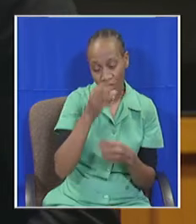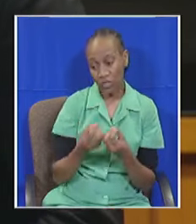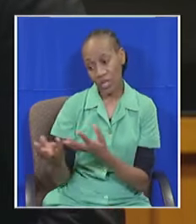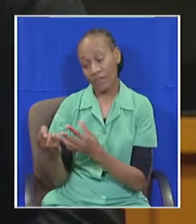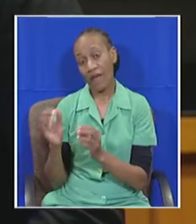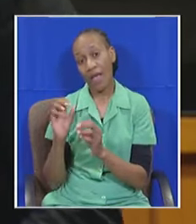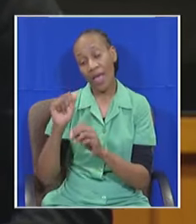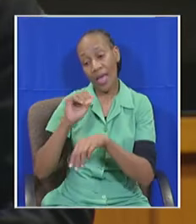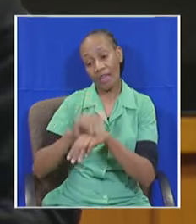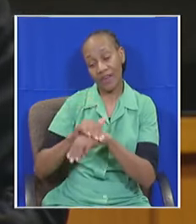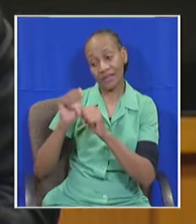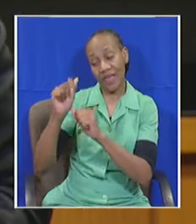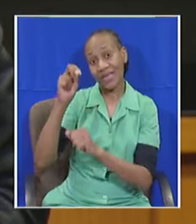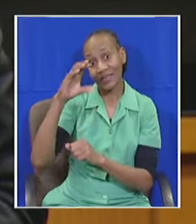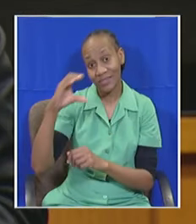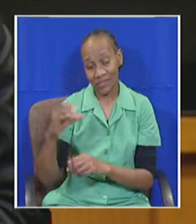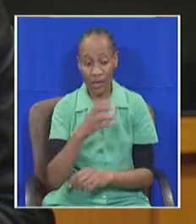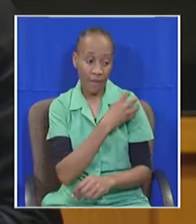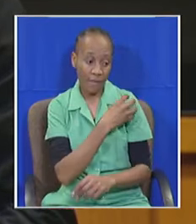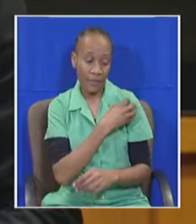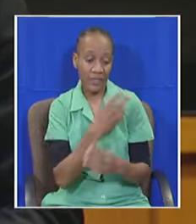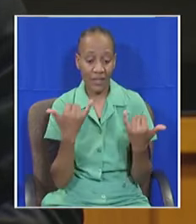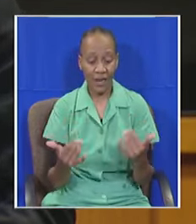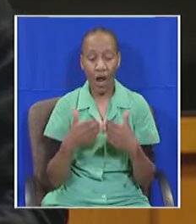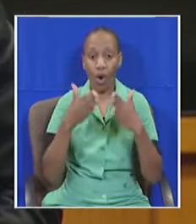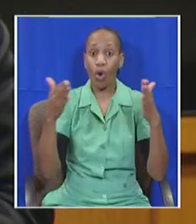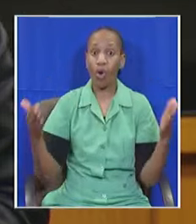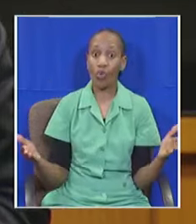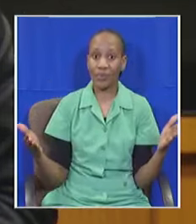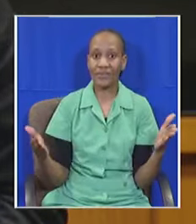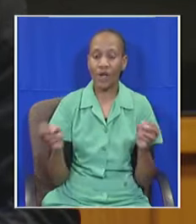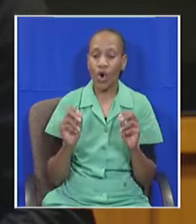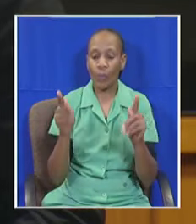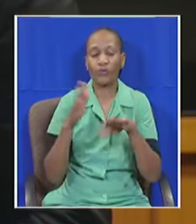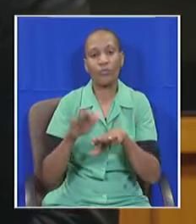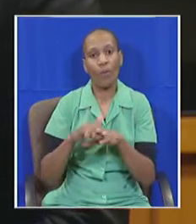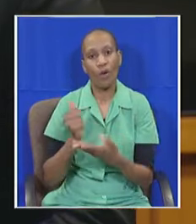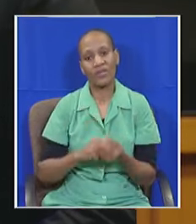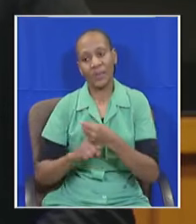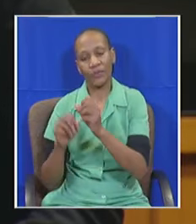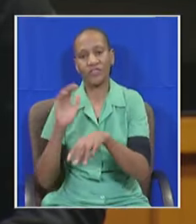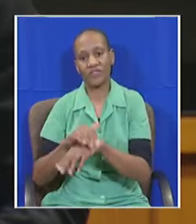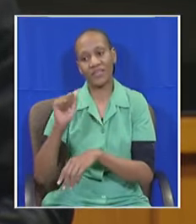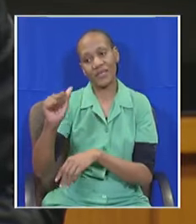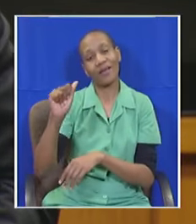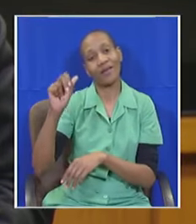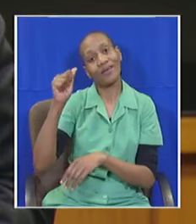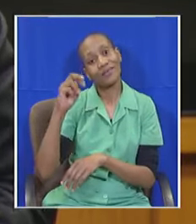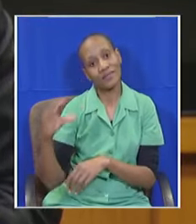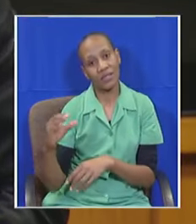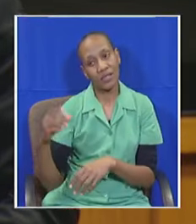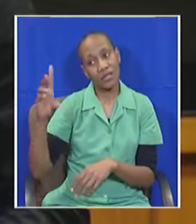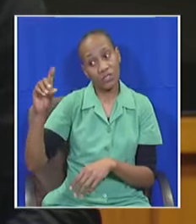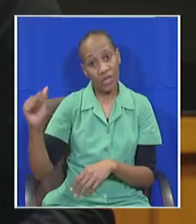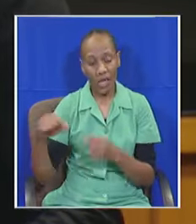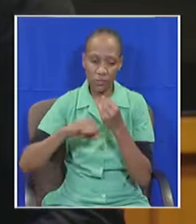groups, Minister Zwane has opened the doors to more ANC crony enrichment. The DA supports share